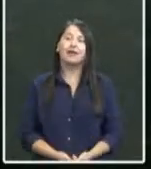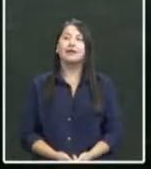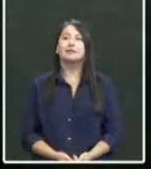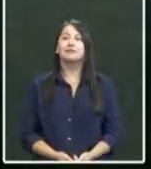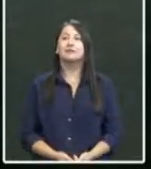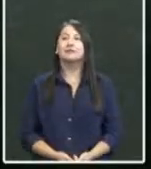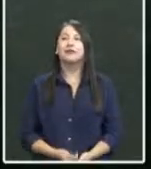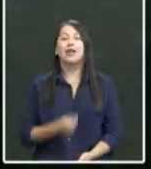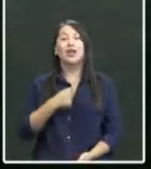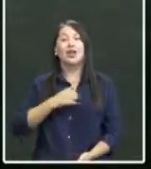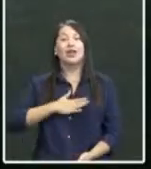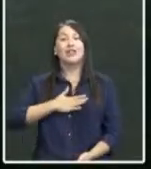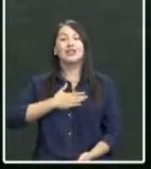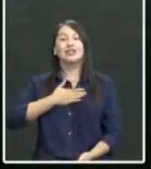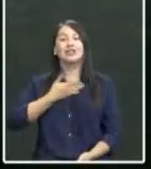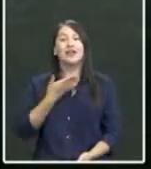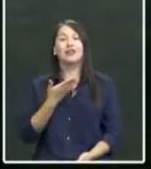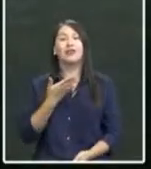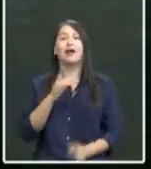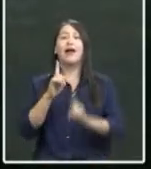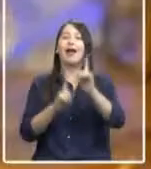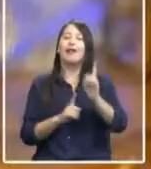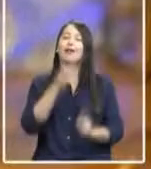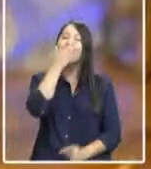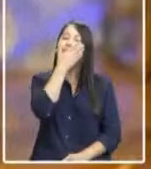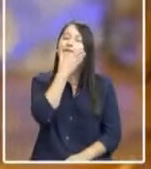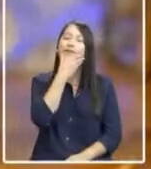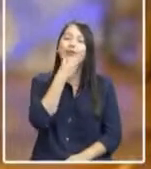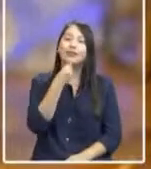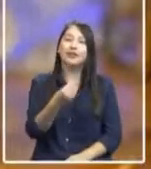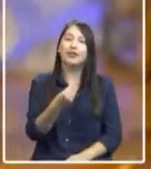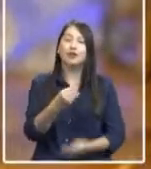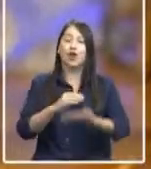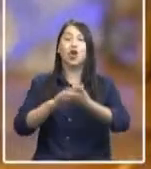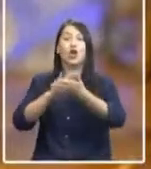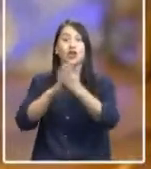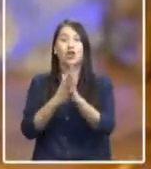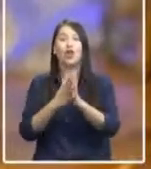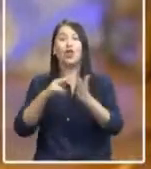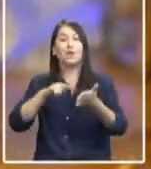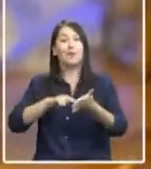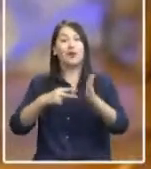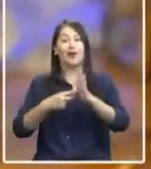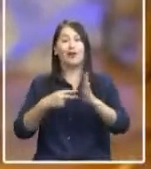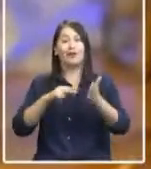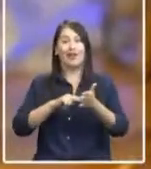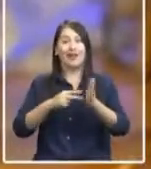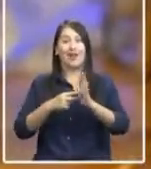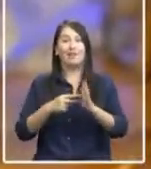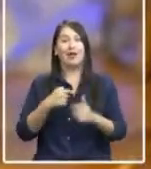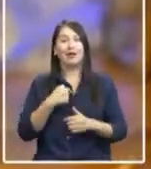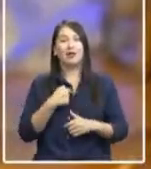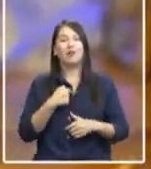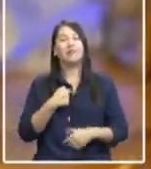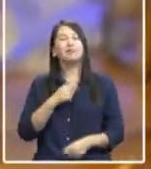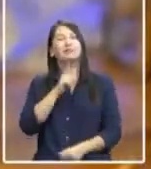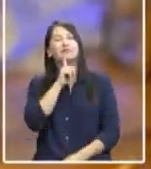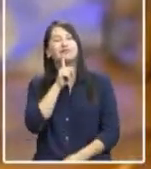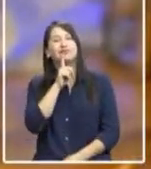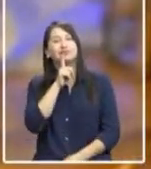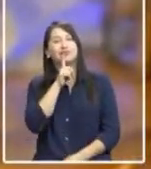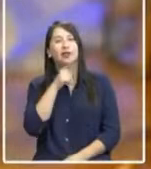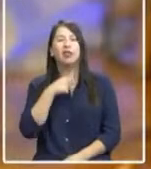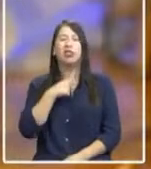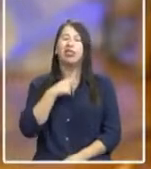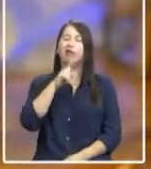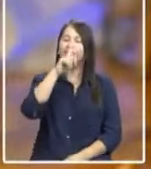Lo que yo siento que ha sido algo muy lindo es tomar todos los problemas que cada uno trae de su